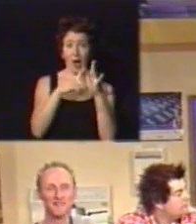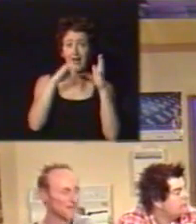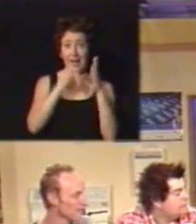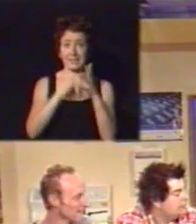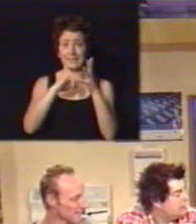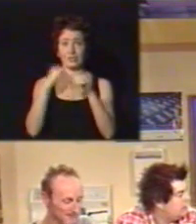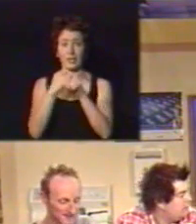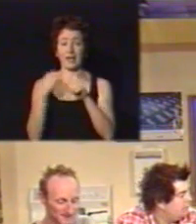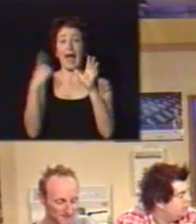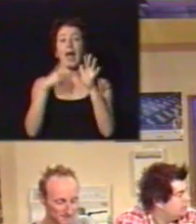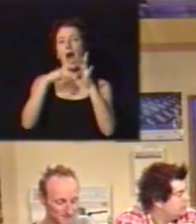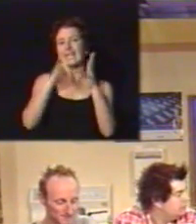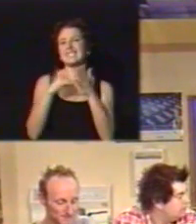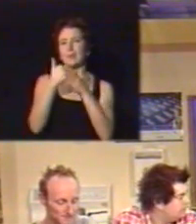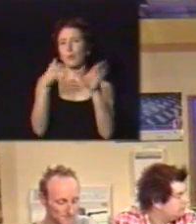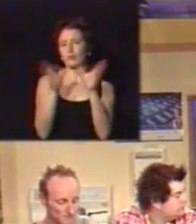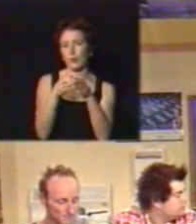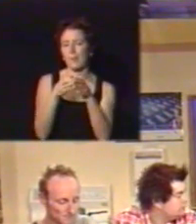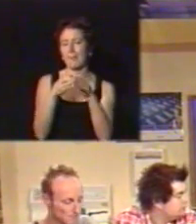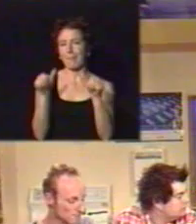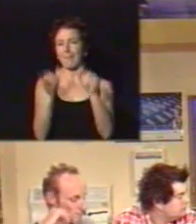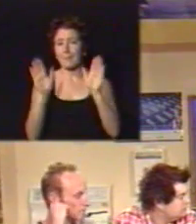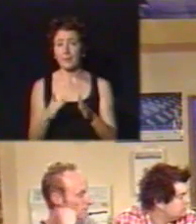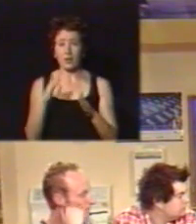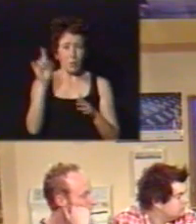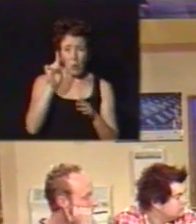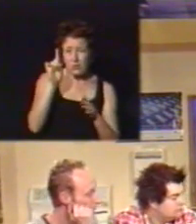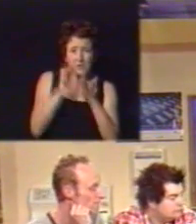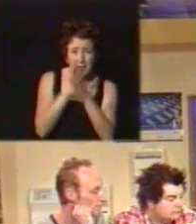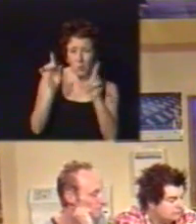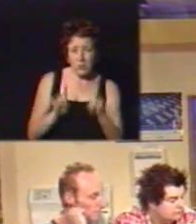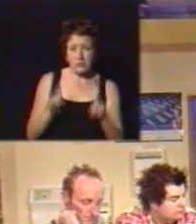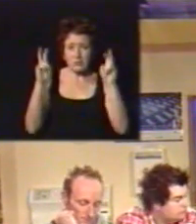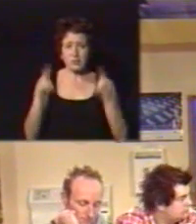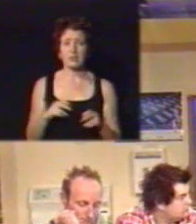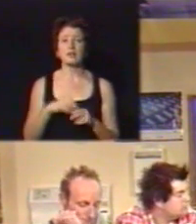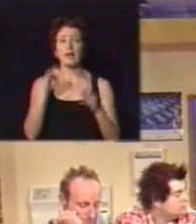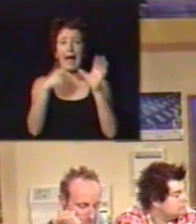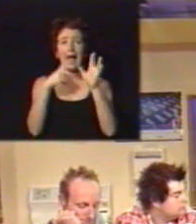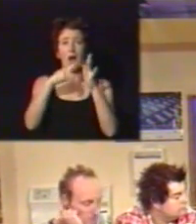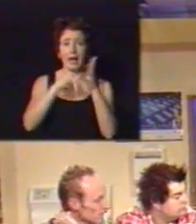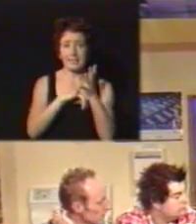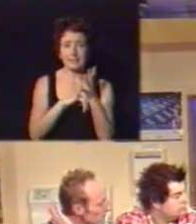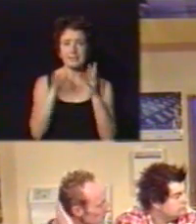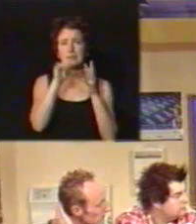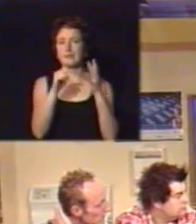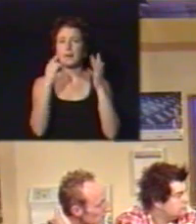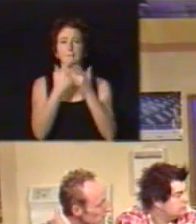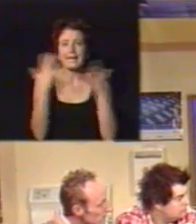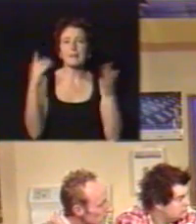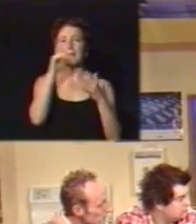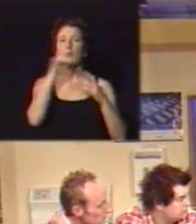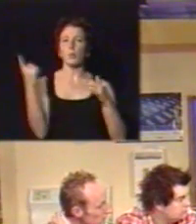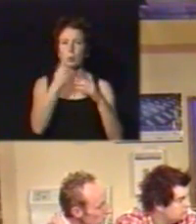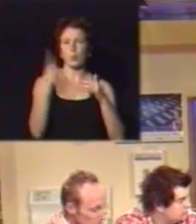AIS support group. All right. And do you want to tell them the whole name? Because I tried. Yeah, sure. Yep. AIS is just one of many intersex